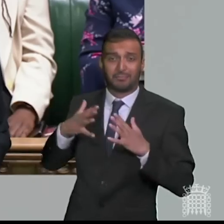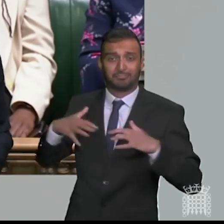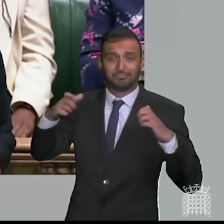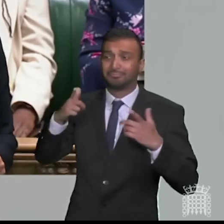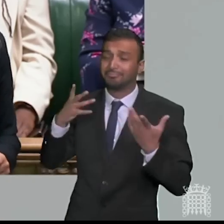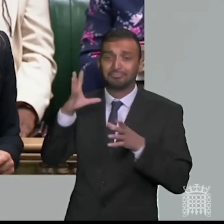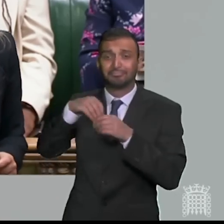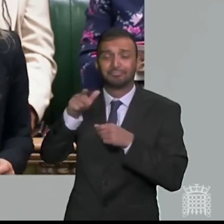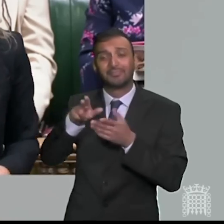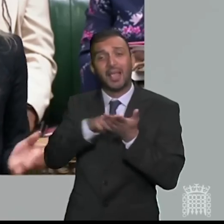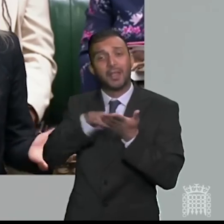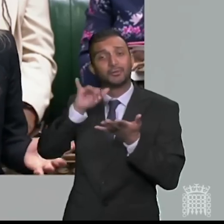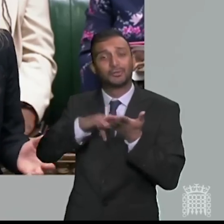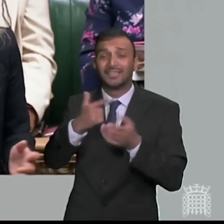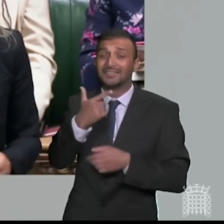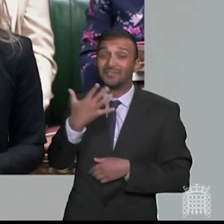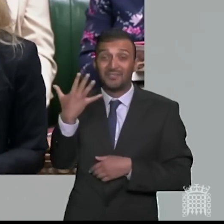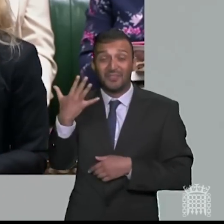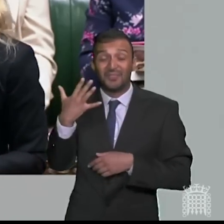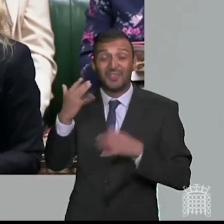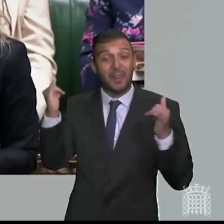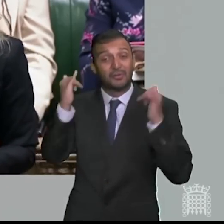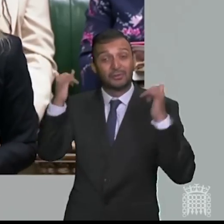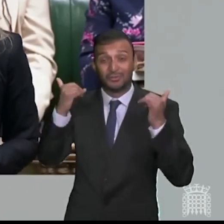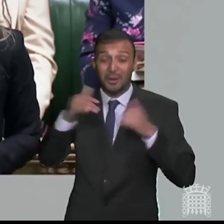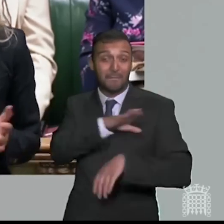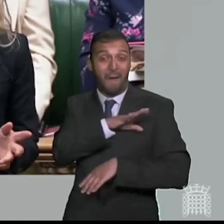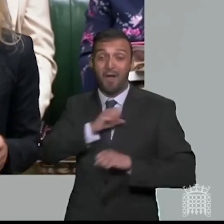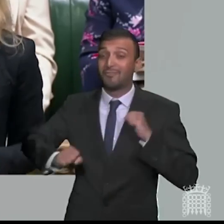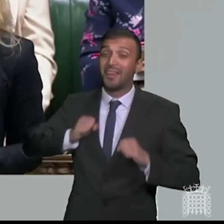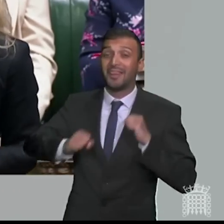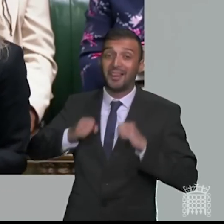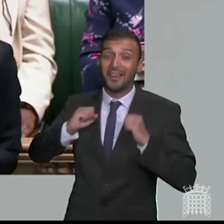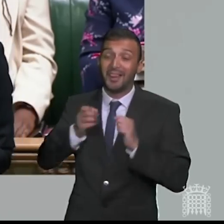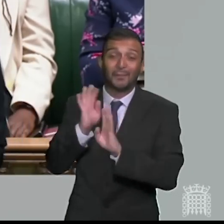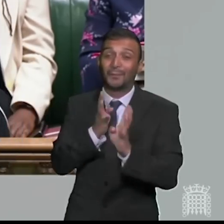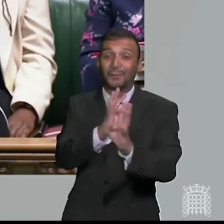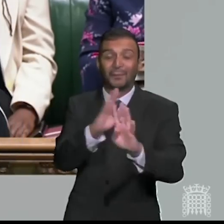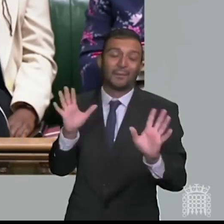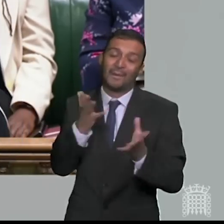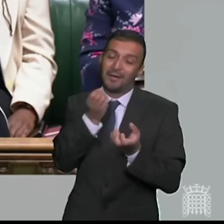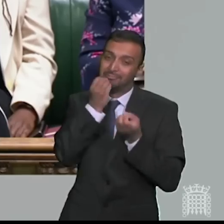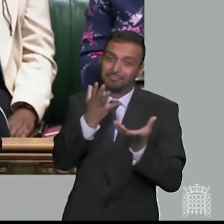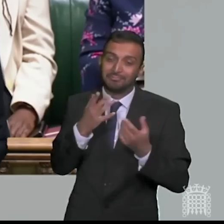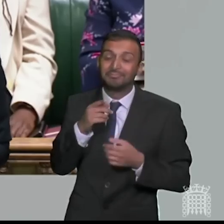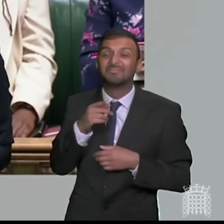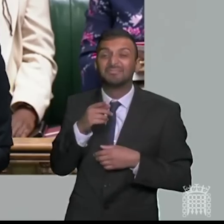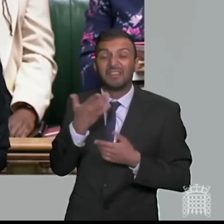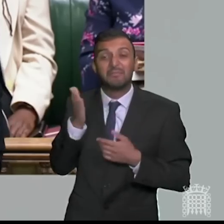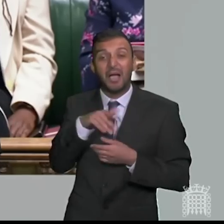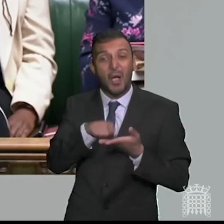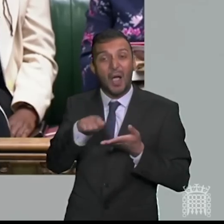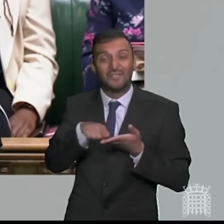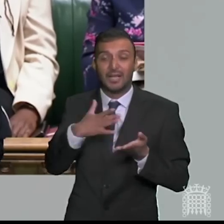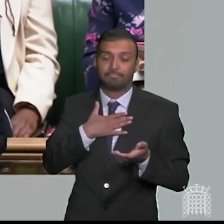NHS 75th anniversary park run on this special day. However, my joy was short-lived when I returned to my office to